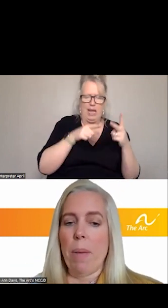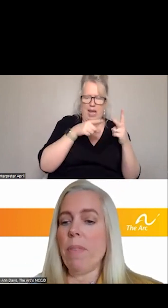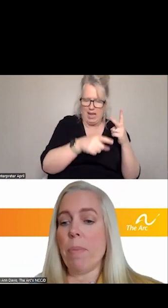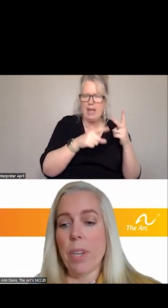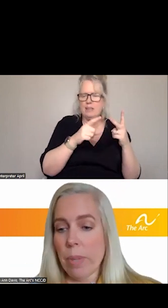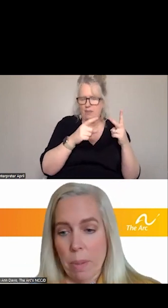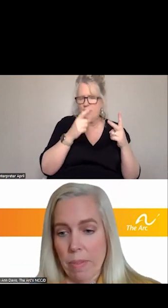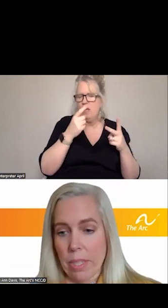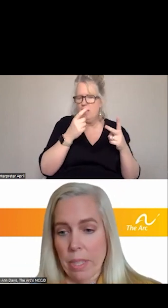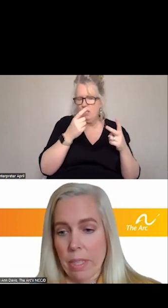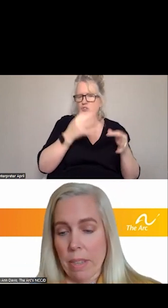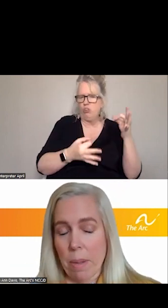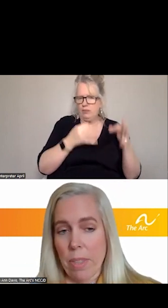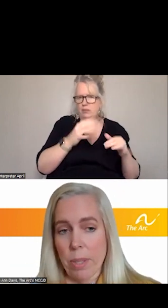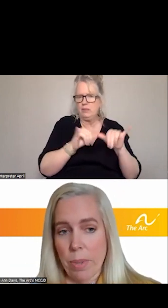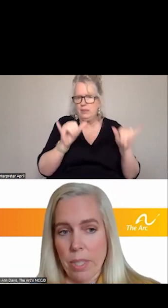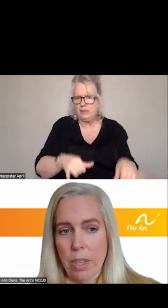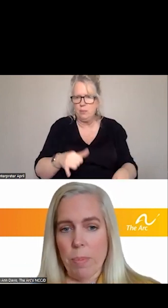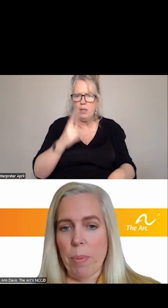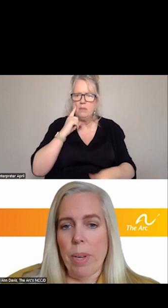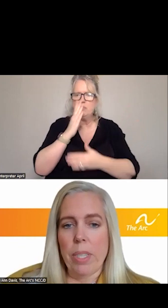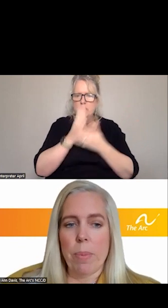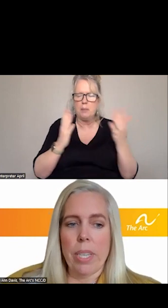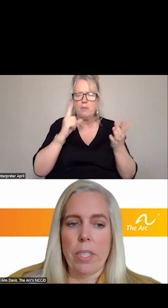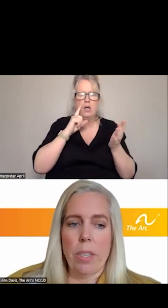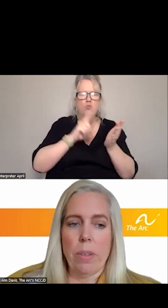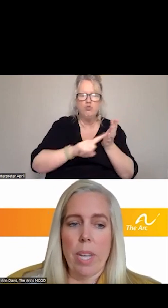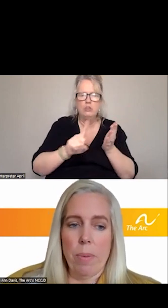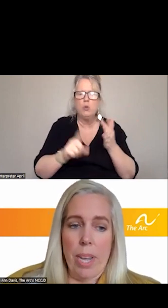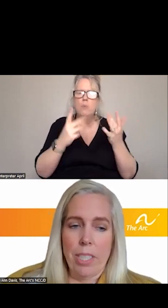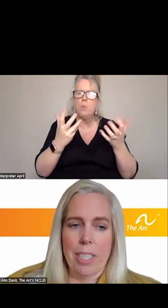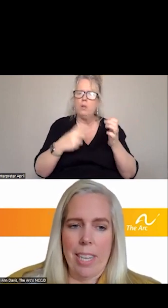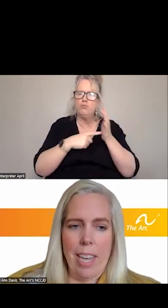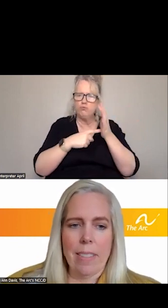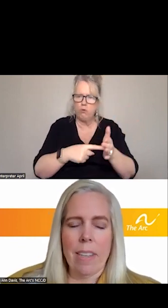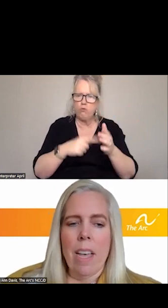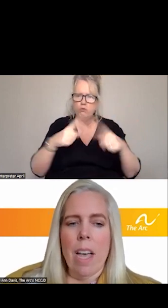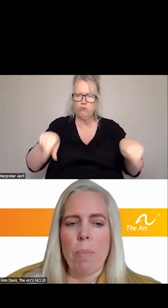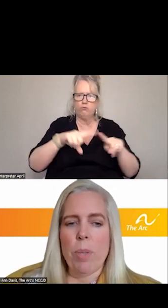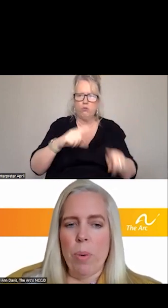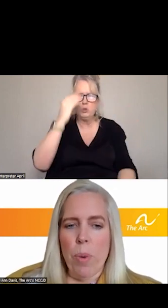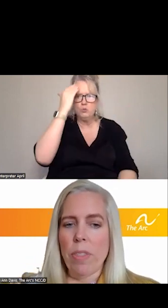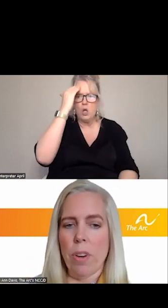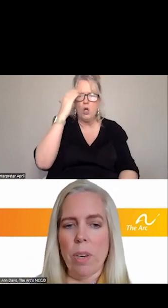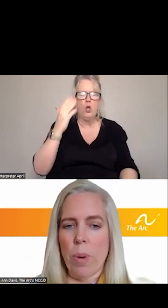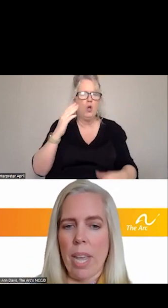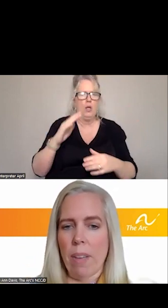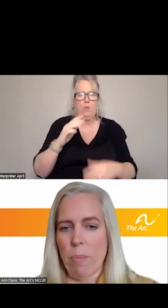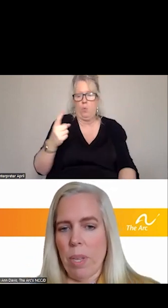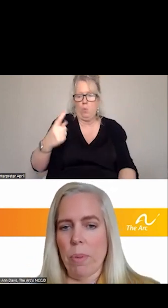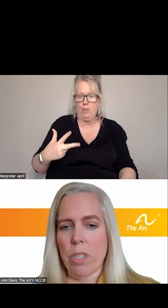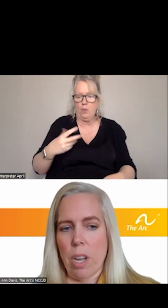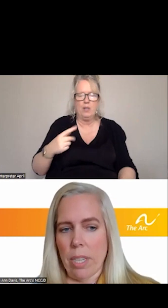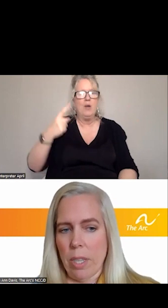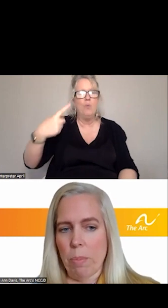you may be familiar with some of this research, but we wanted to bring it to you anyway, just in case. Between 1/3 and 1/2